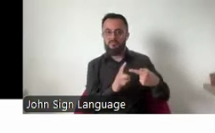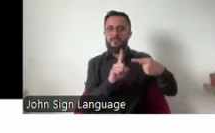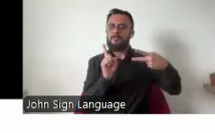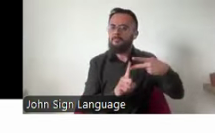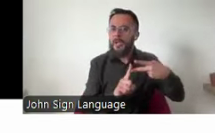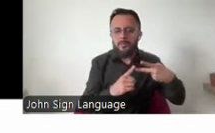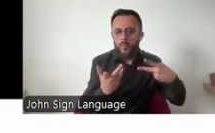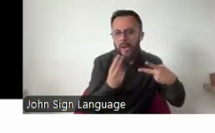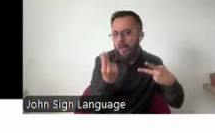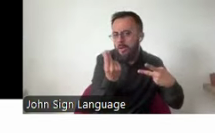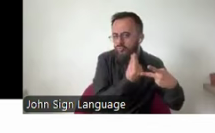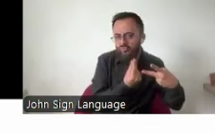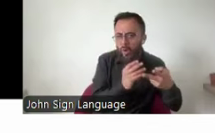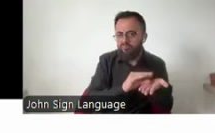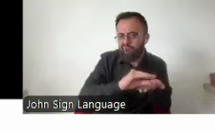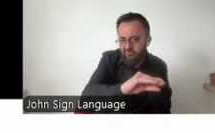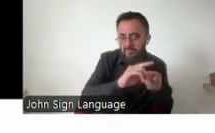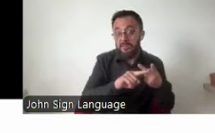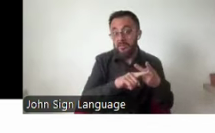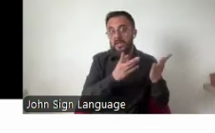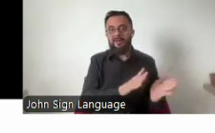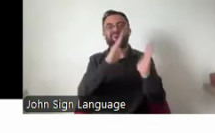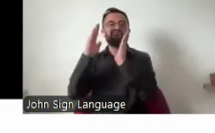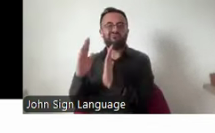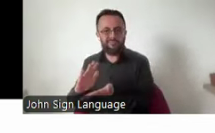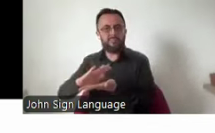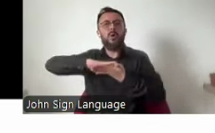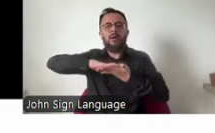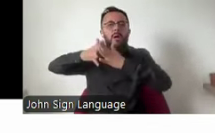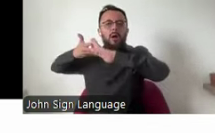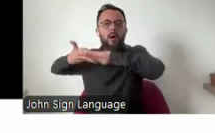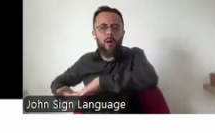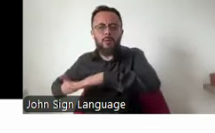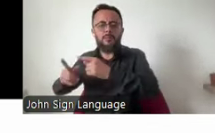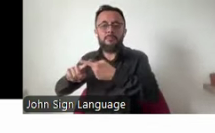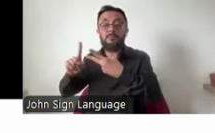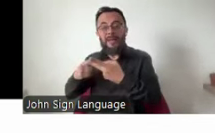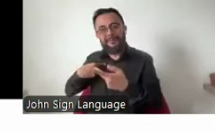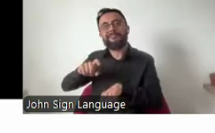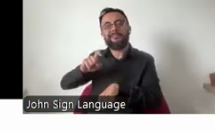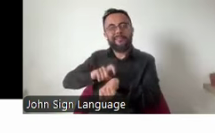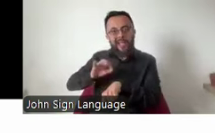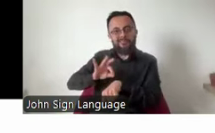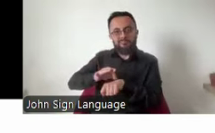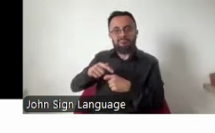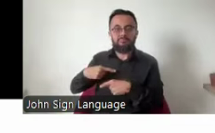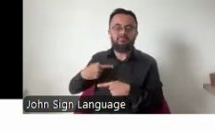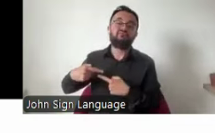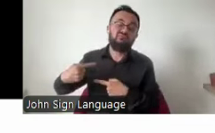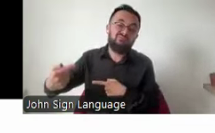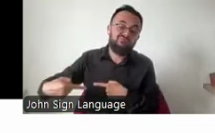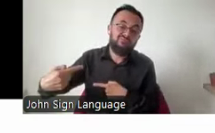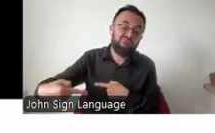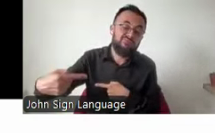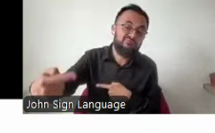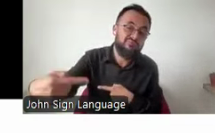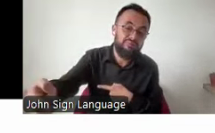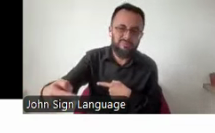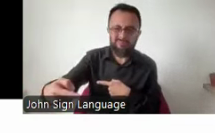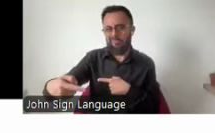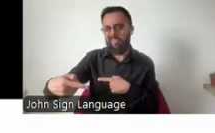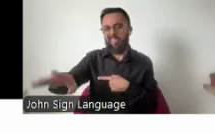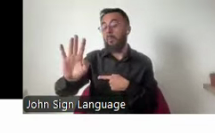reviewing regularly if this is leading to impact. If yes, that's very good. We can continue